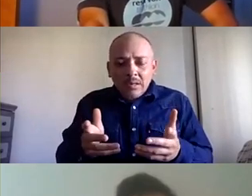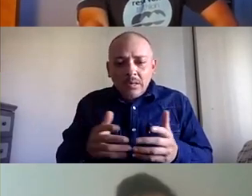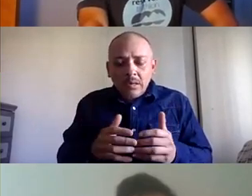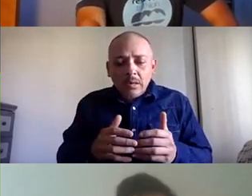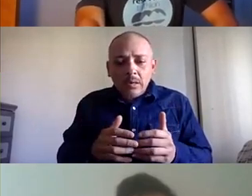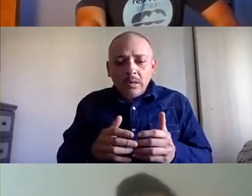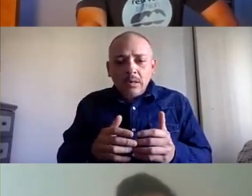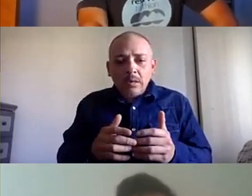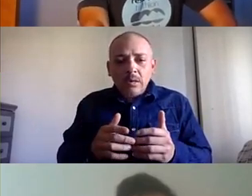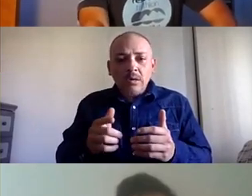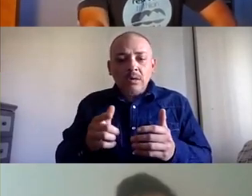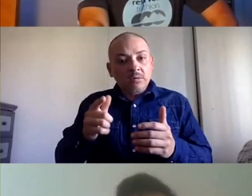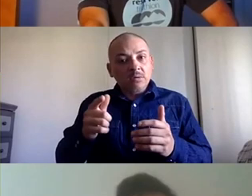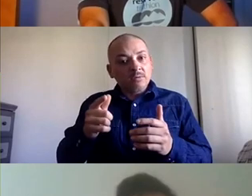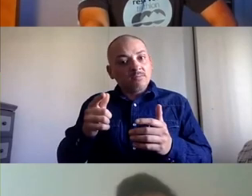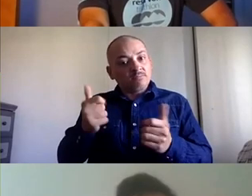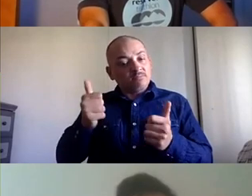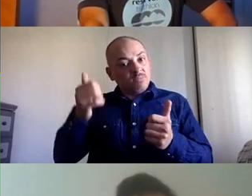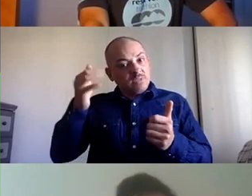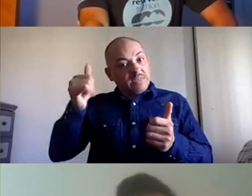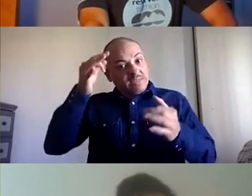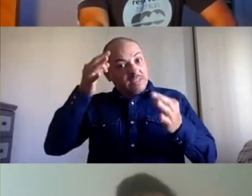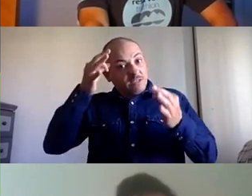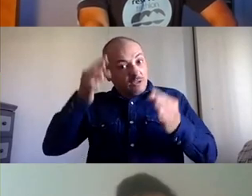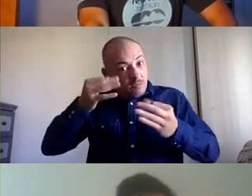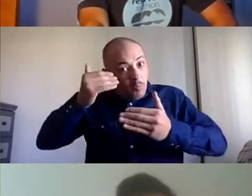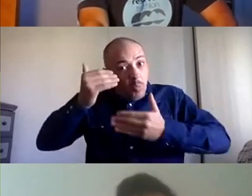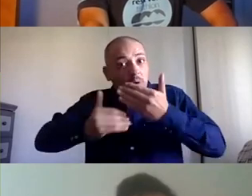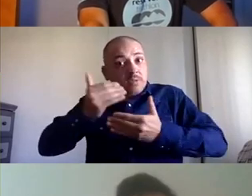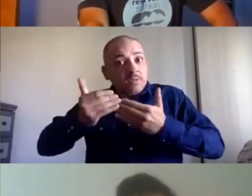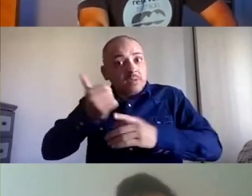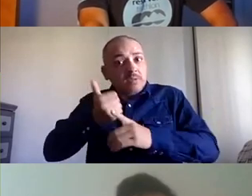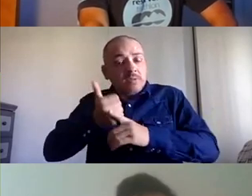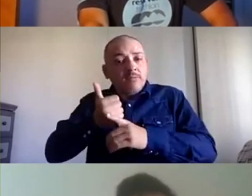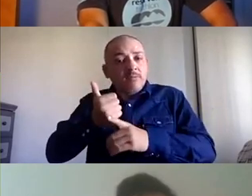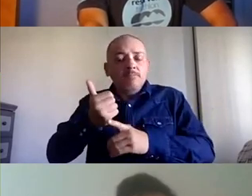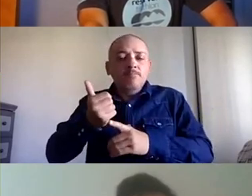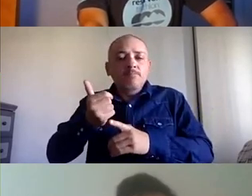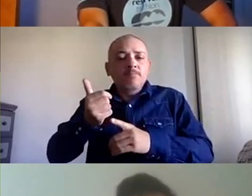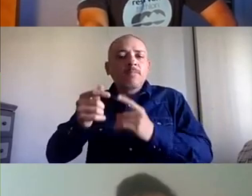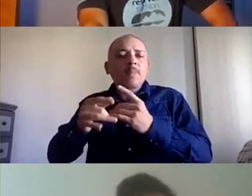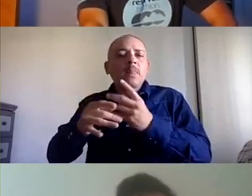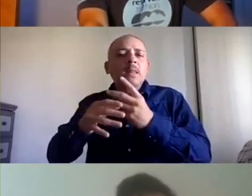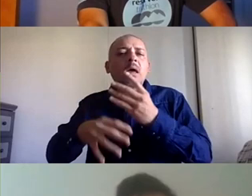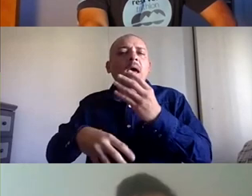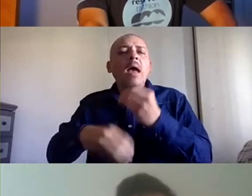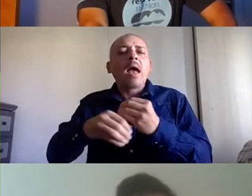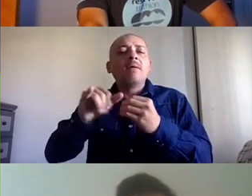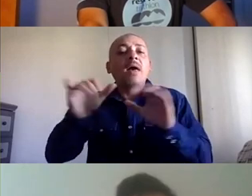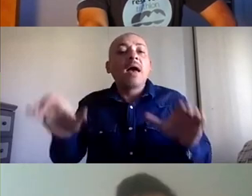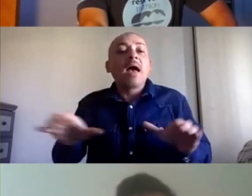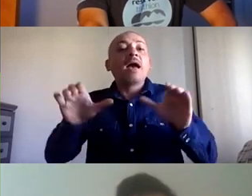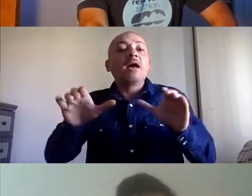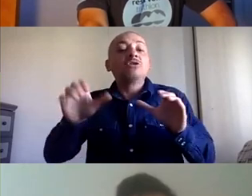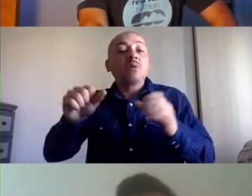a Markov decision process is something that adds these actions that we can